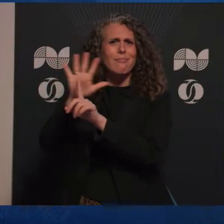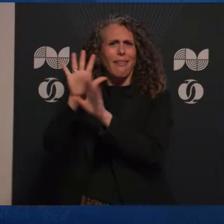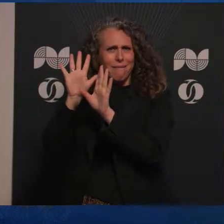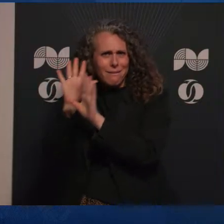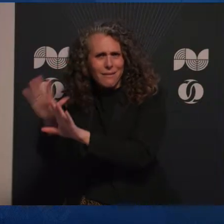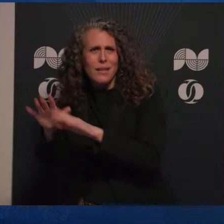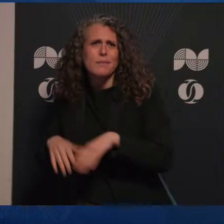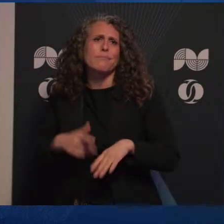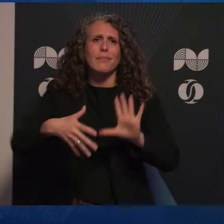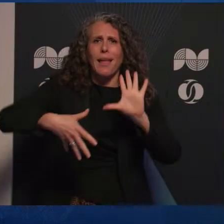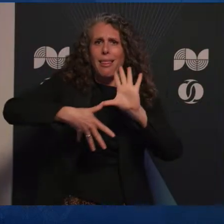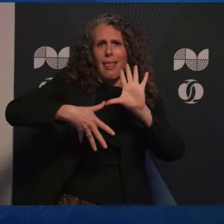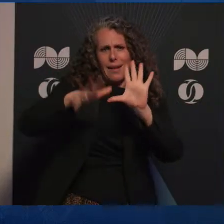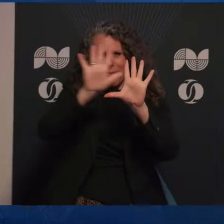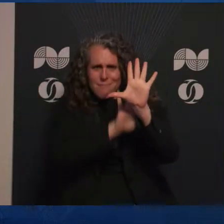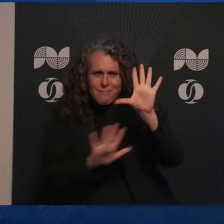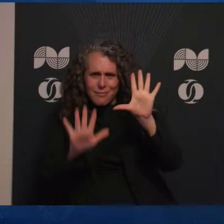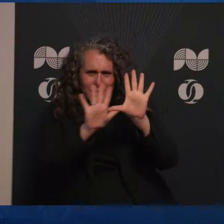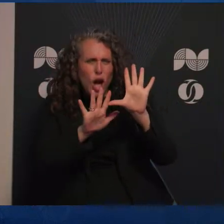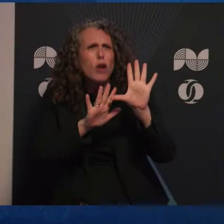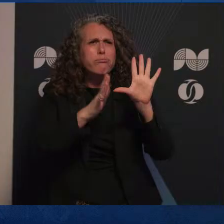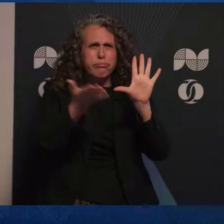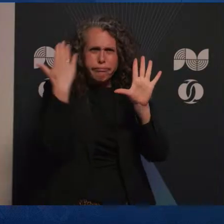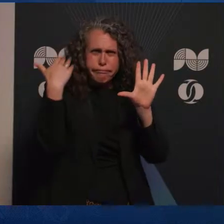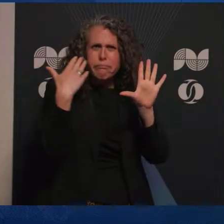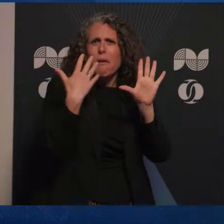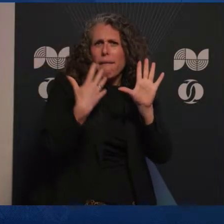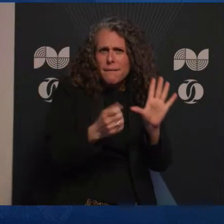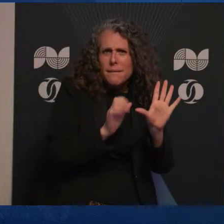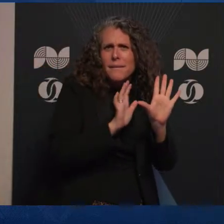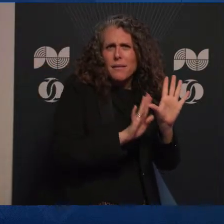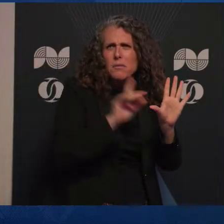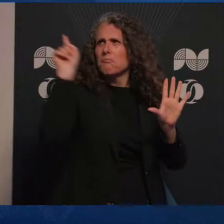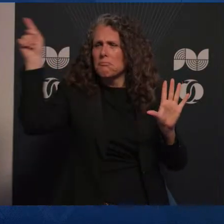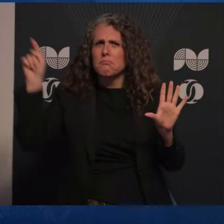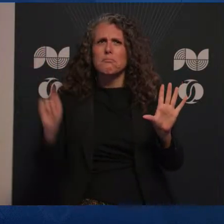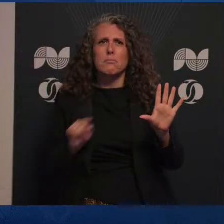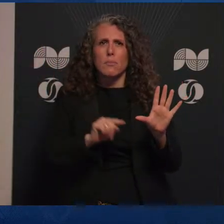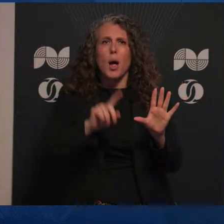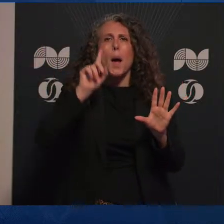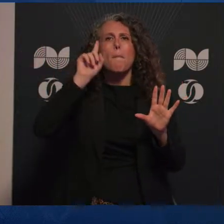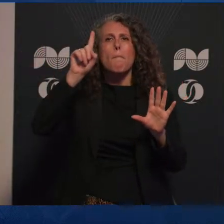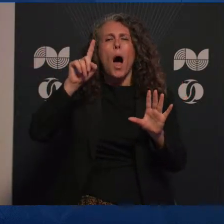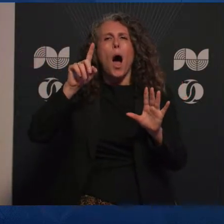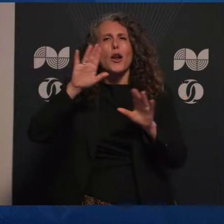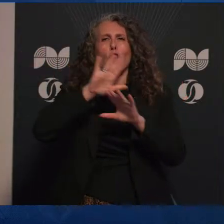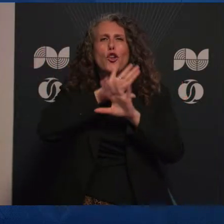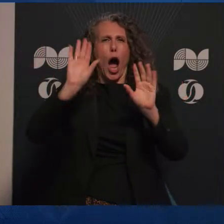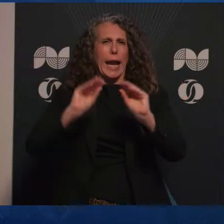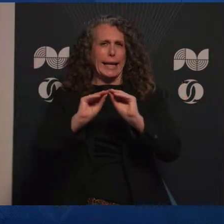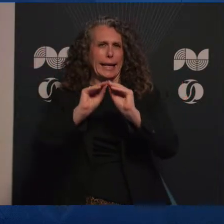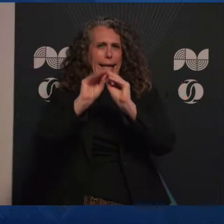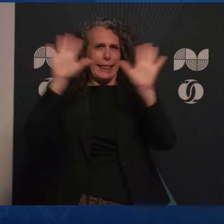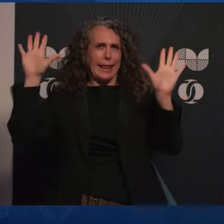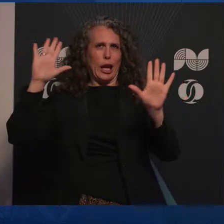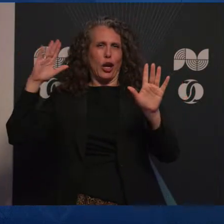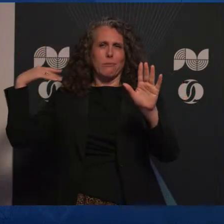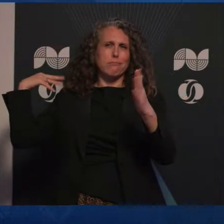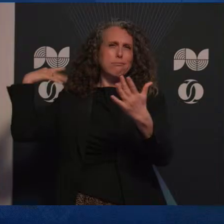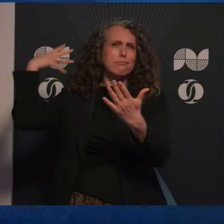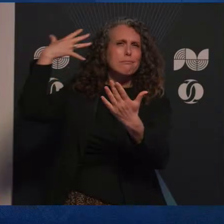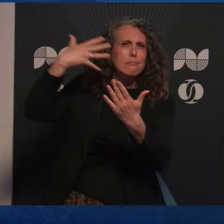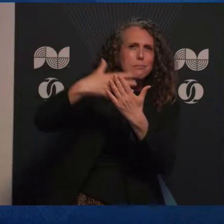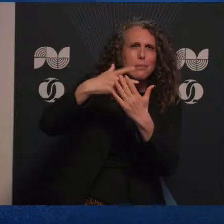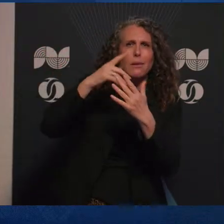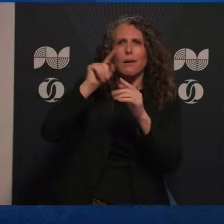in Latin America. But industrial policy had a checkered history. And this mixed record